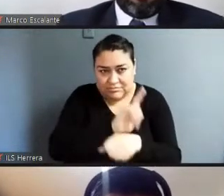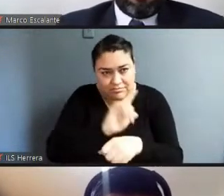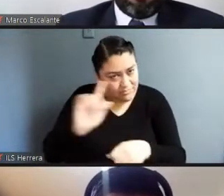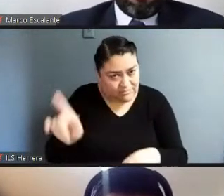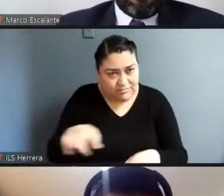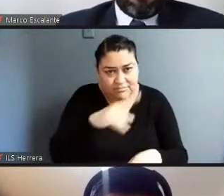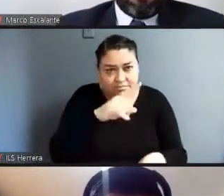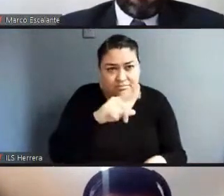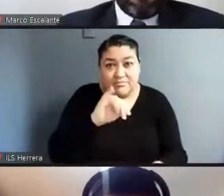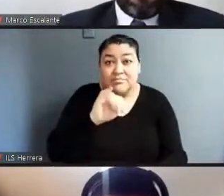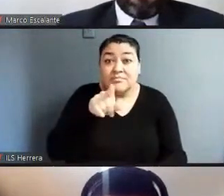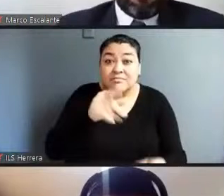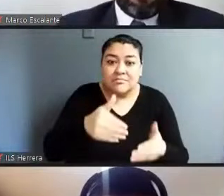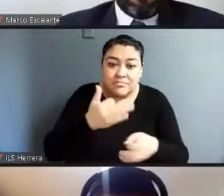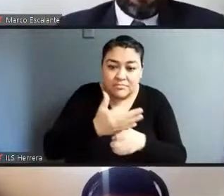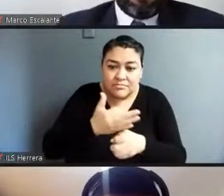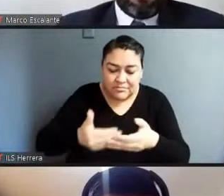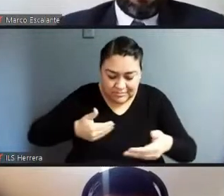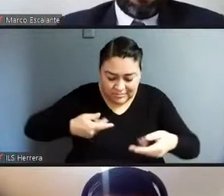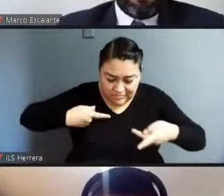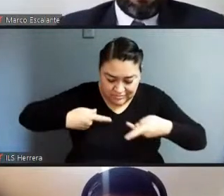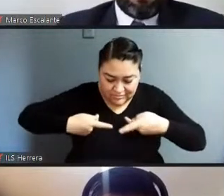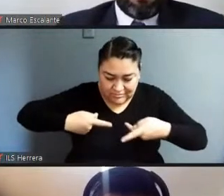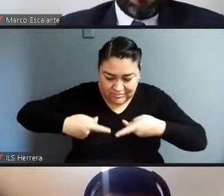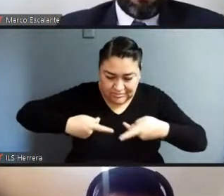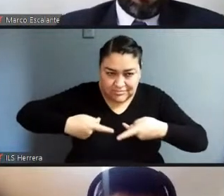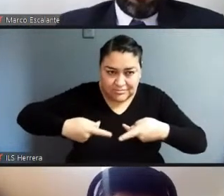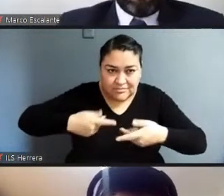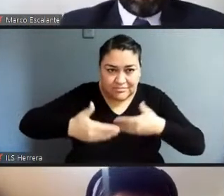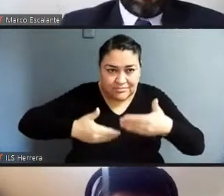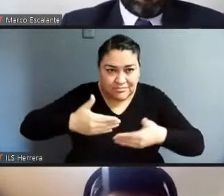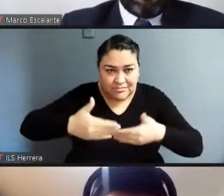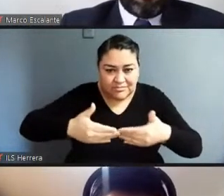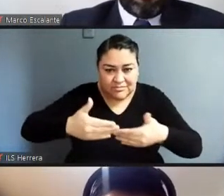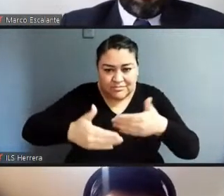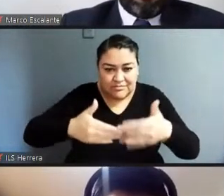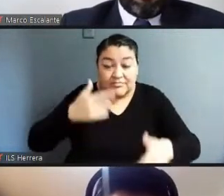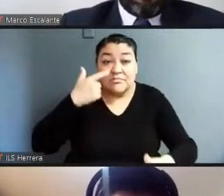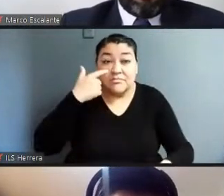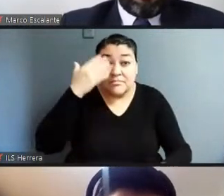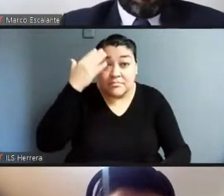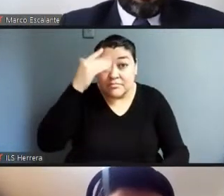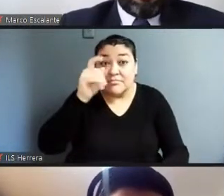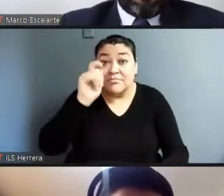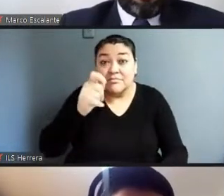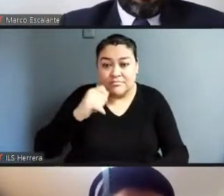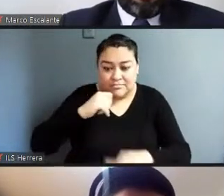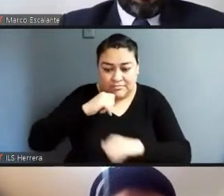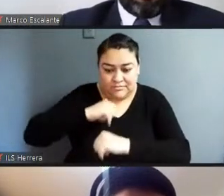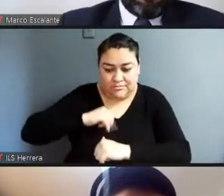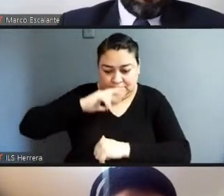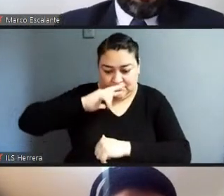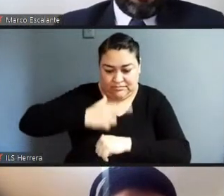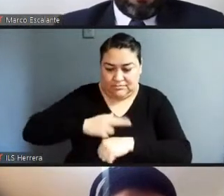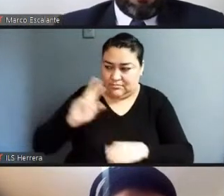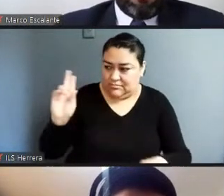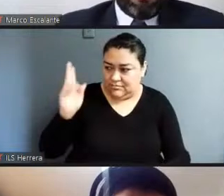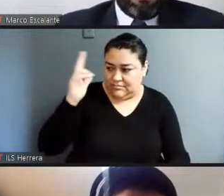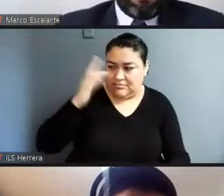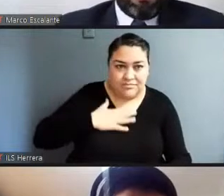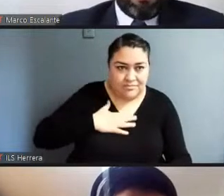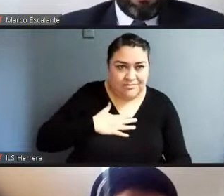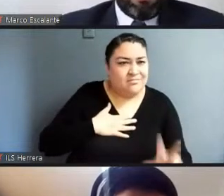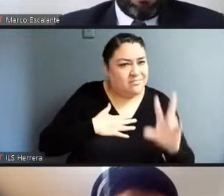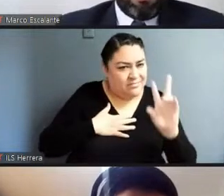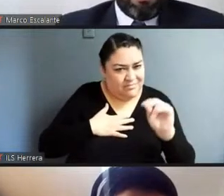can refer that patient to the right specialist. So this is something that does not involve only a